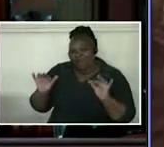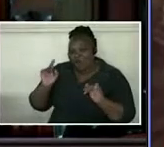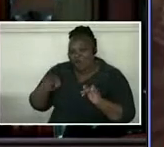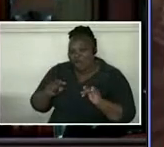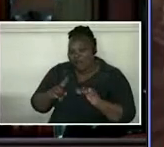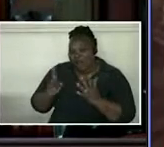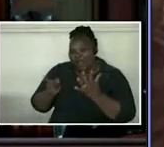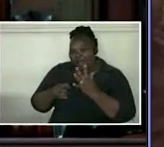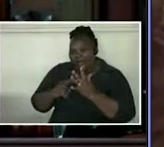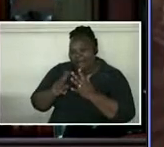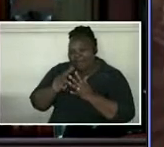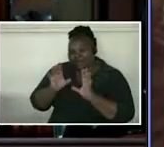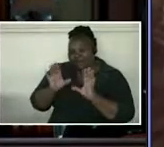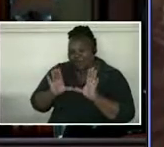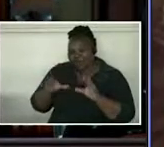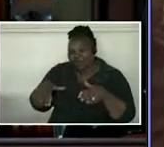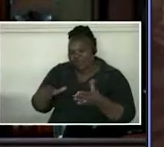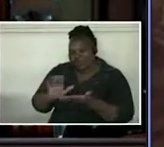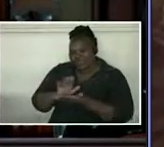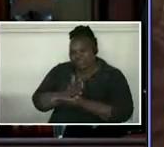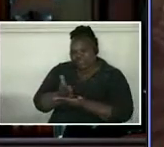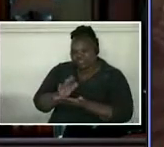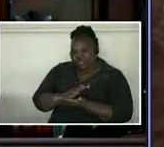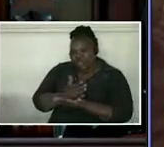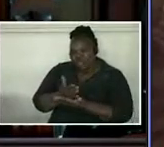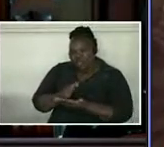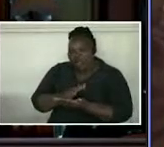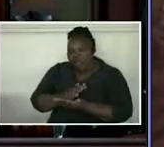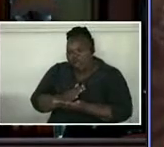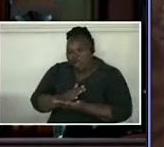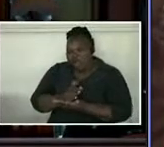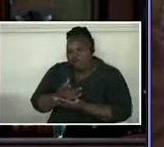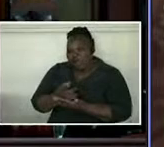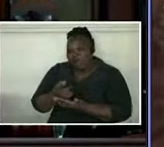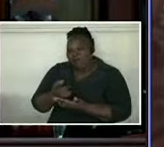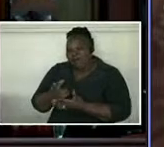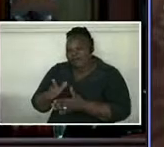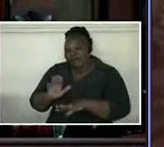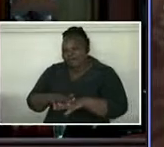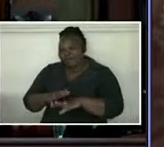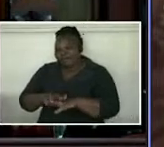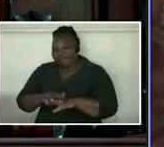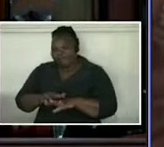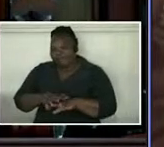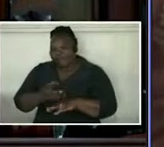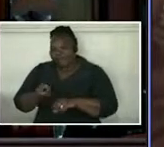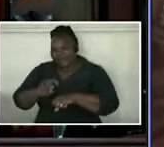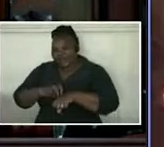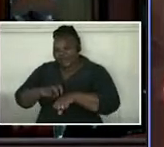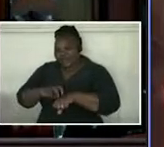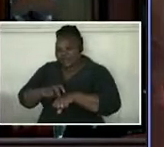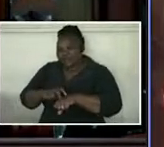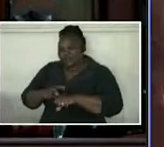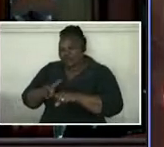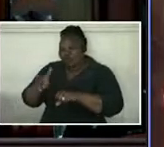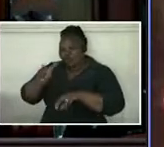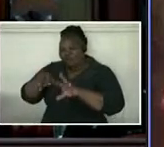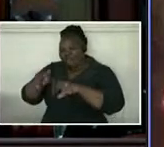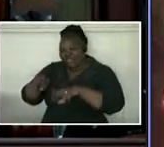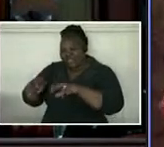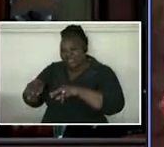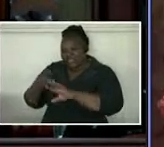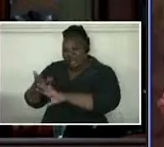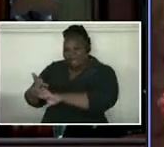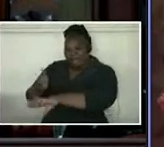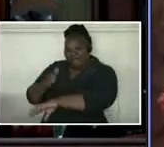the committee be shared and closer furthering is with necessity on oversight previously